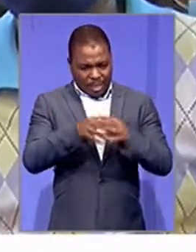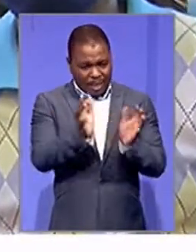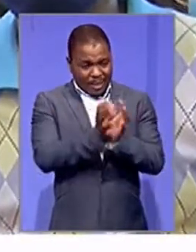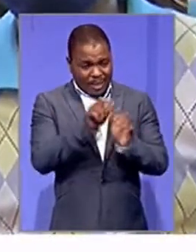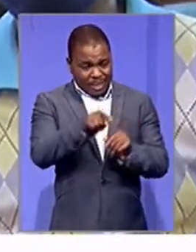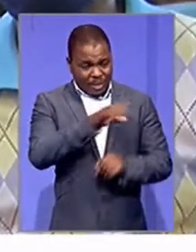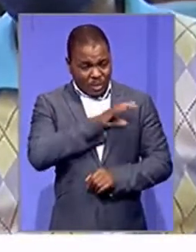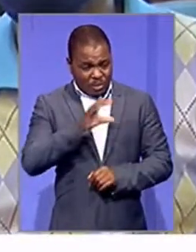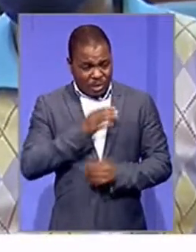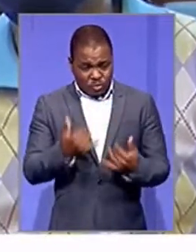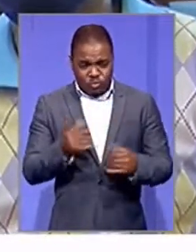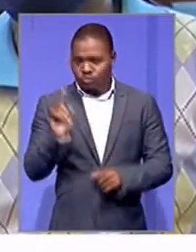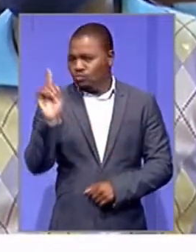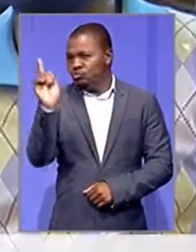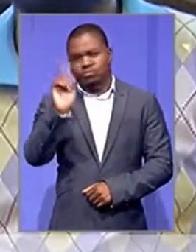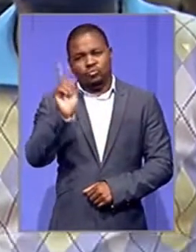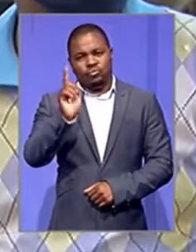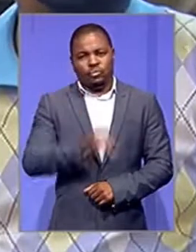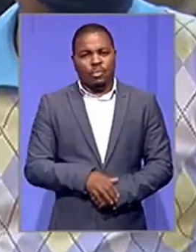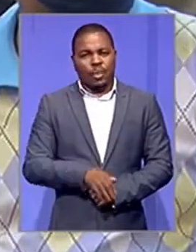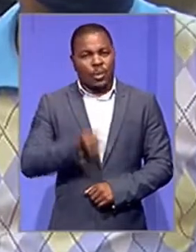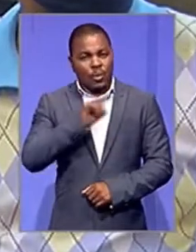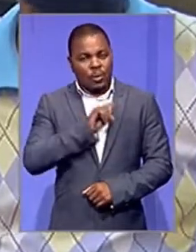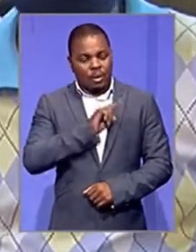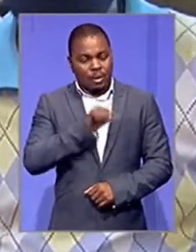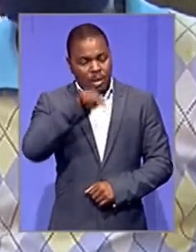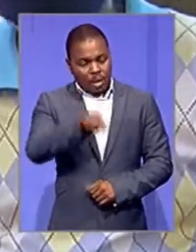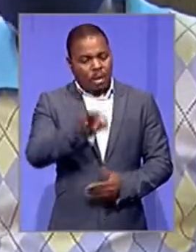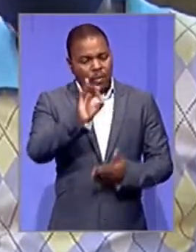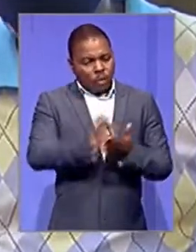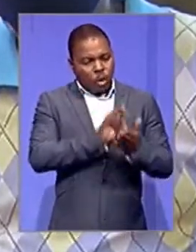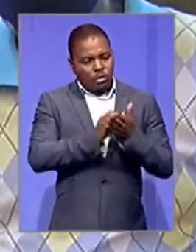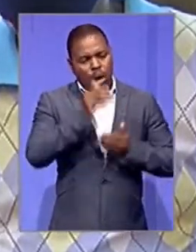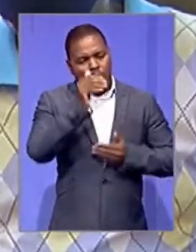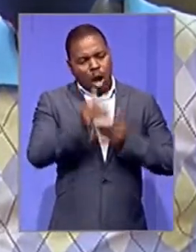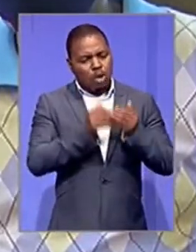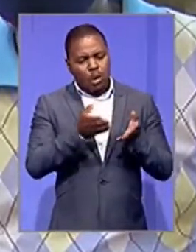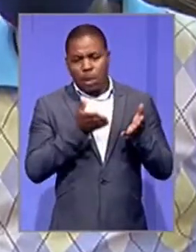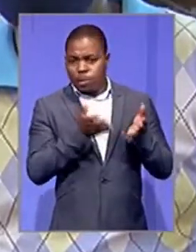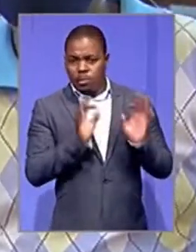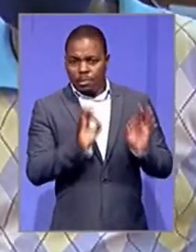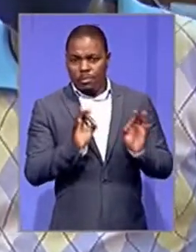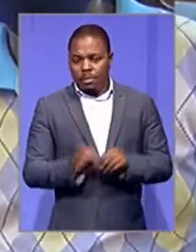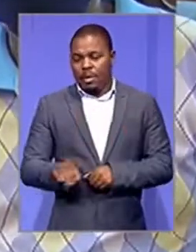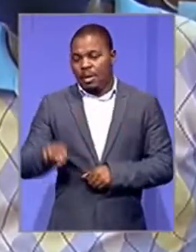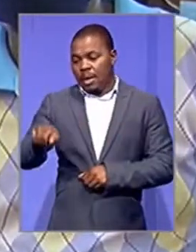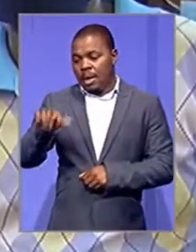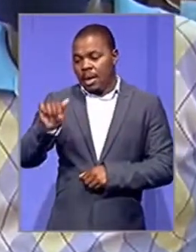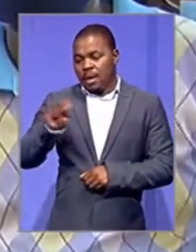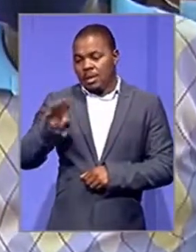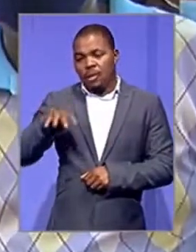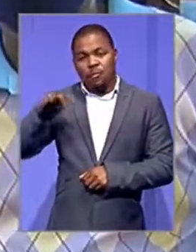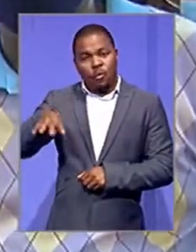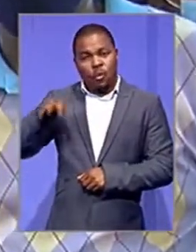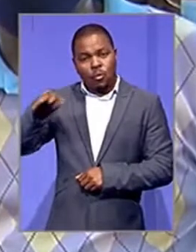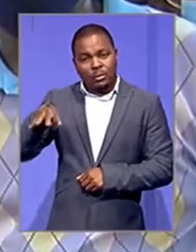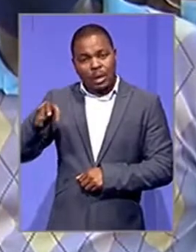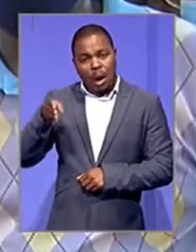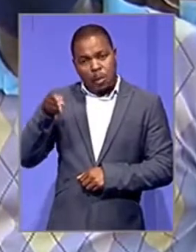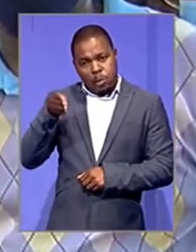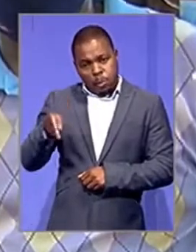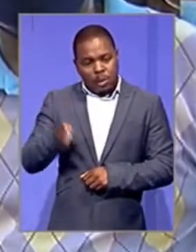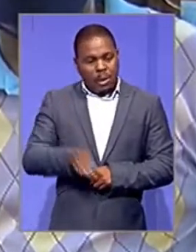kopano ya mamotla o bane le dikgetho ya ba gore ANC e kra tše 14 and then